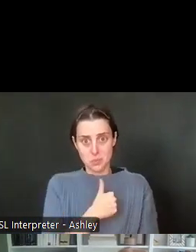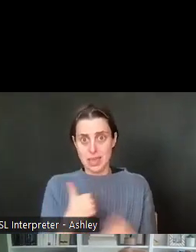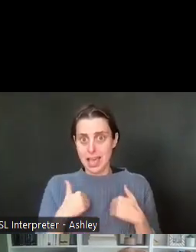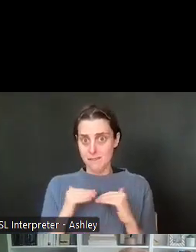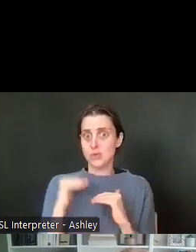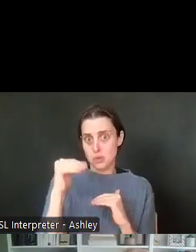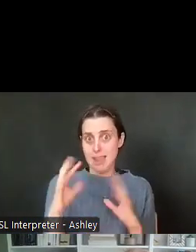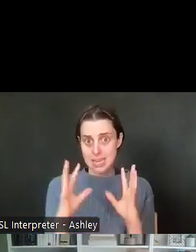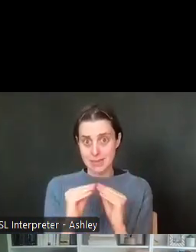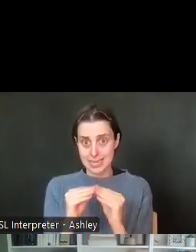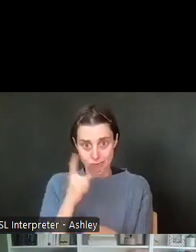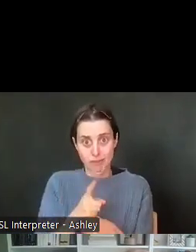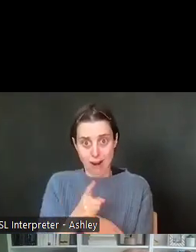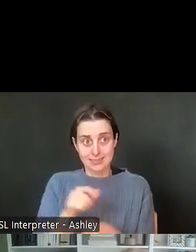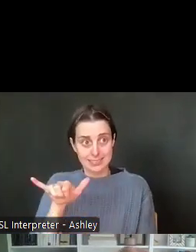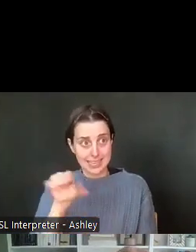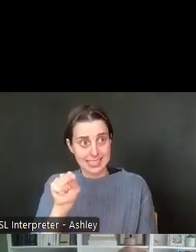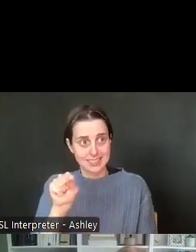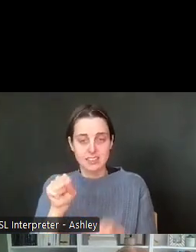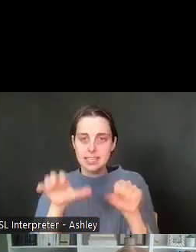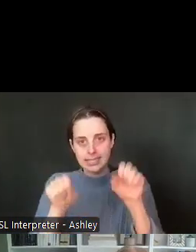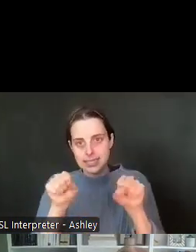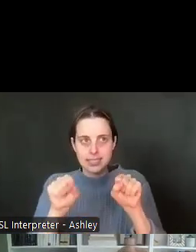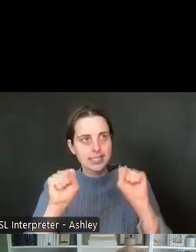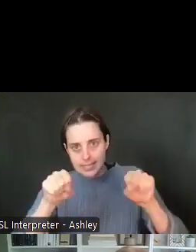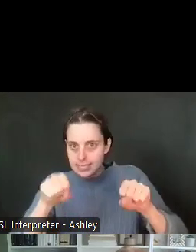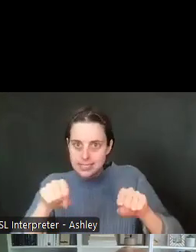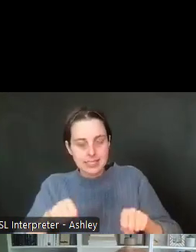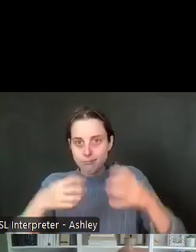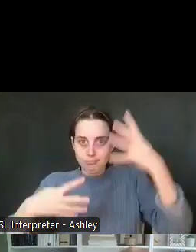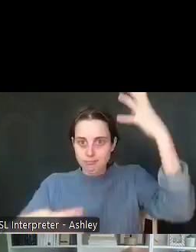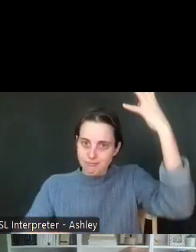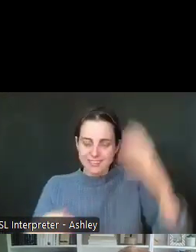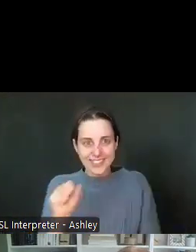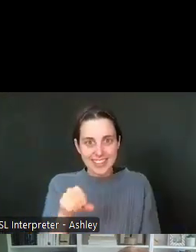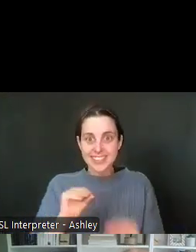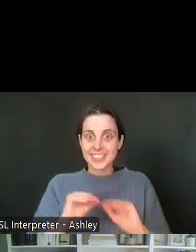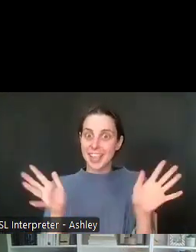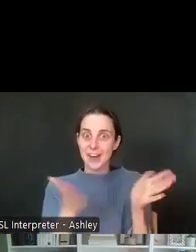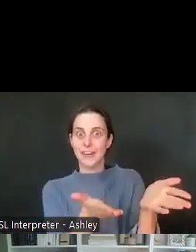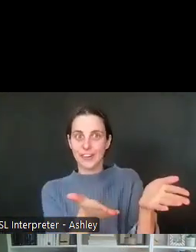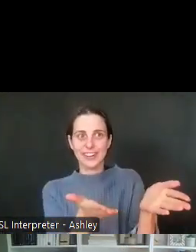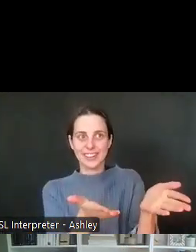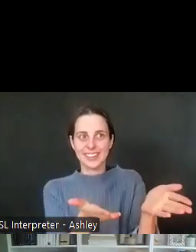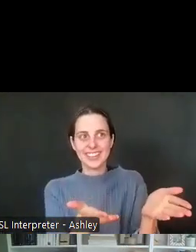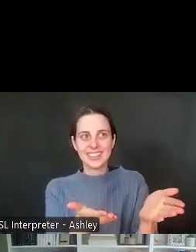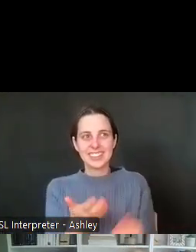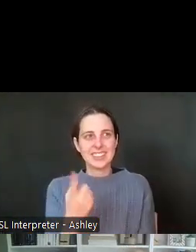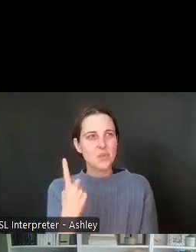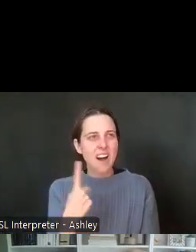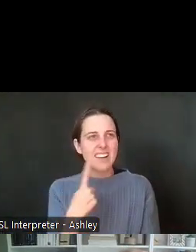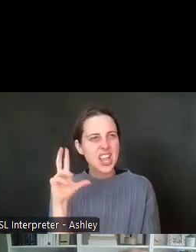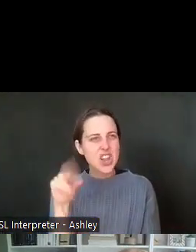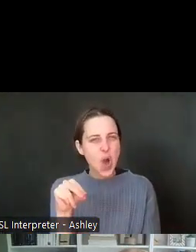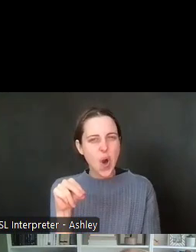in organizations? Yeah. I mean, look at the result. I think there might have been one no, but perhaps that